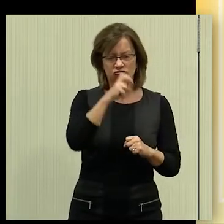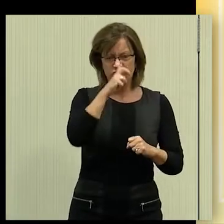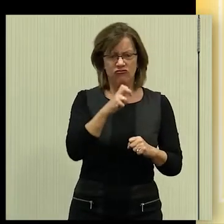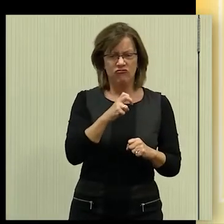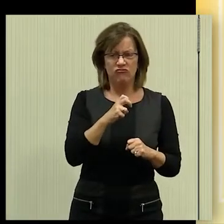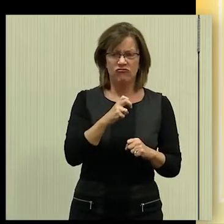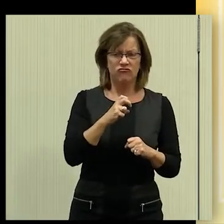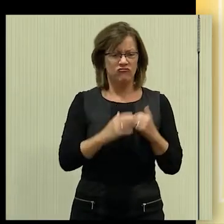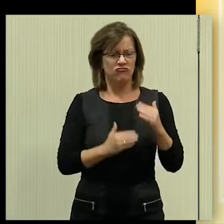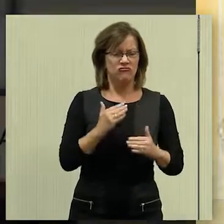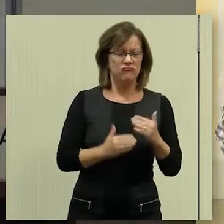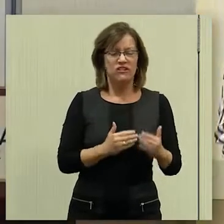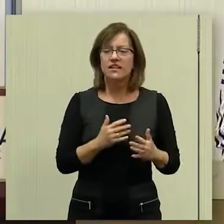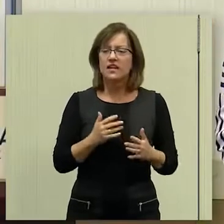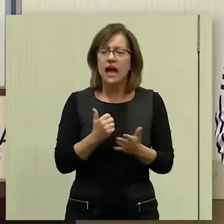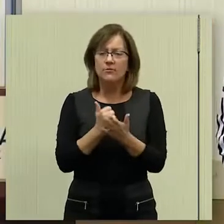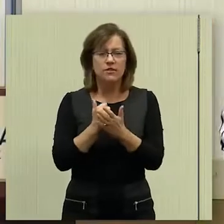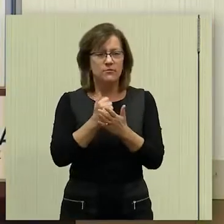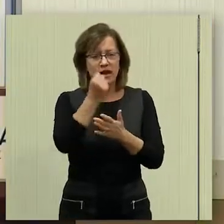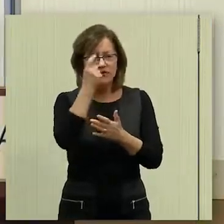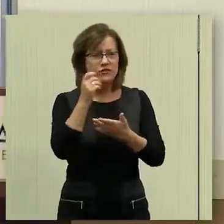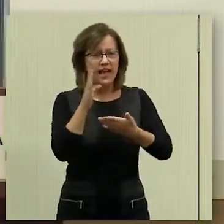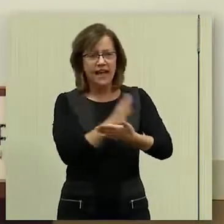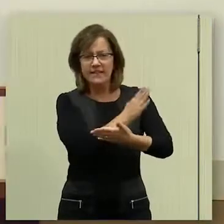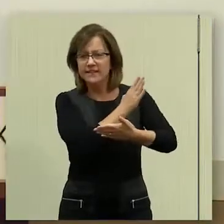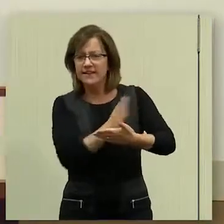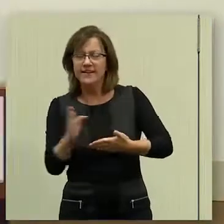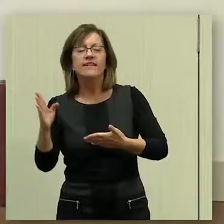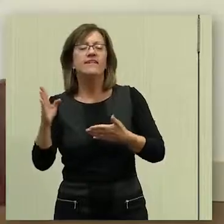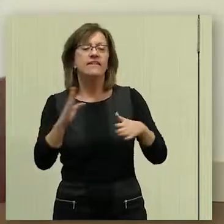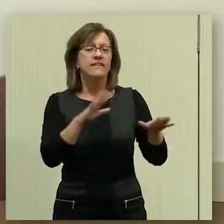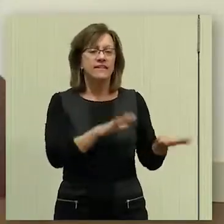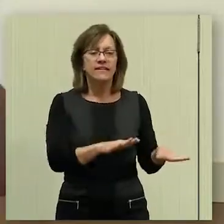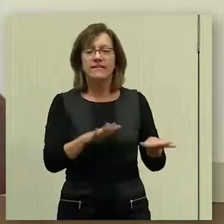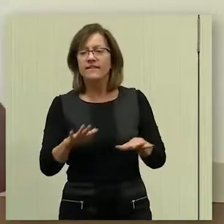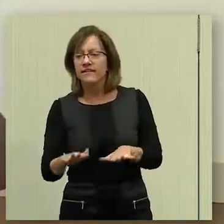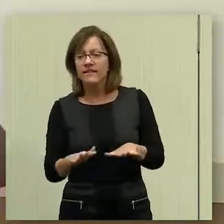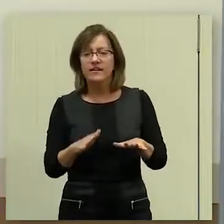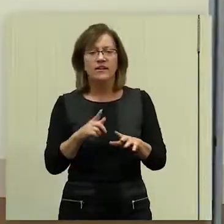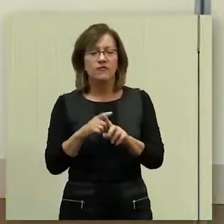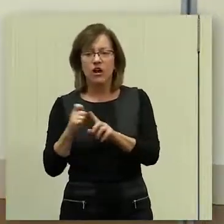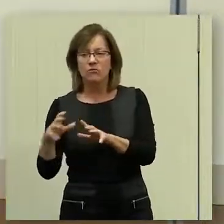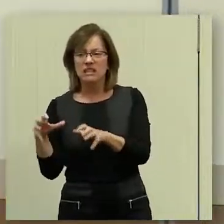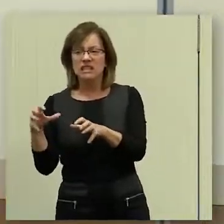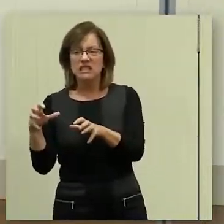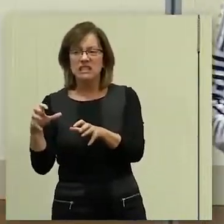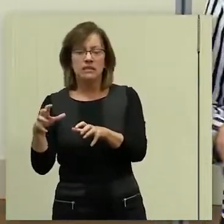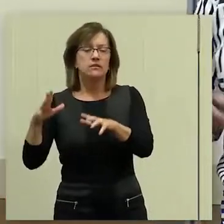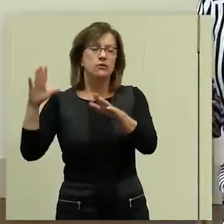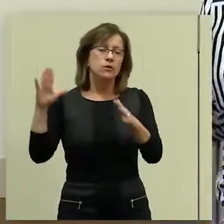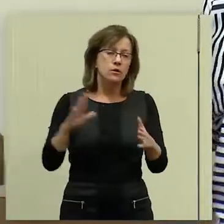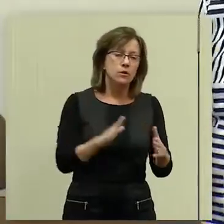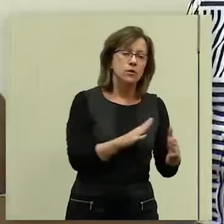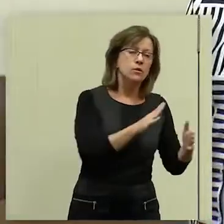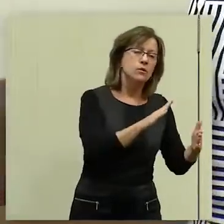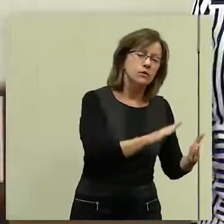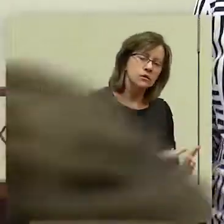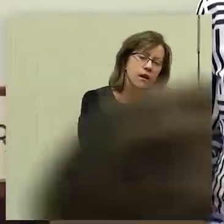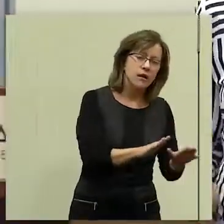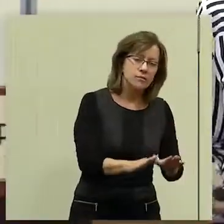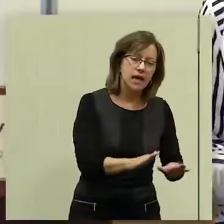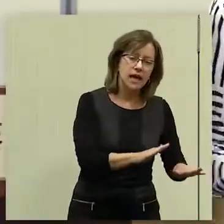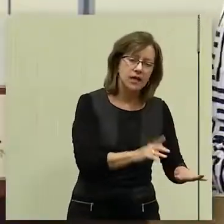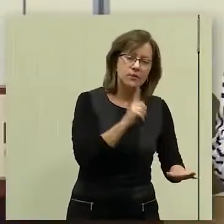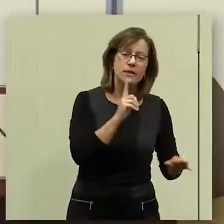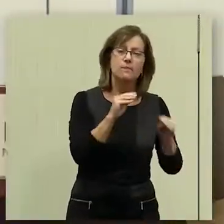understand those two different ranges of emotions. So how do you get yourself to go from here to calm down and be more